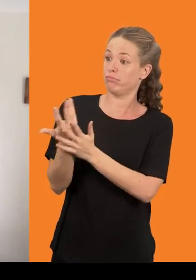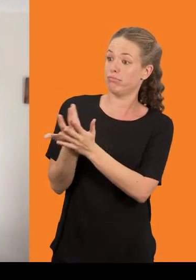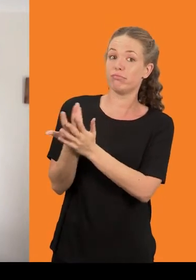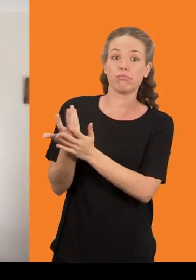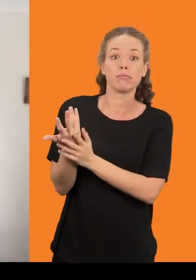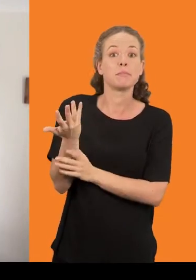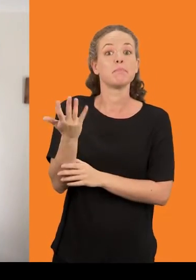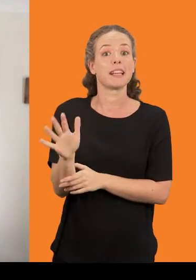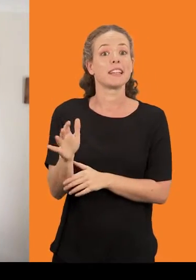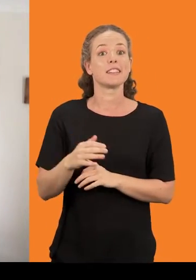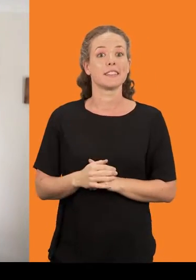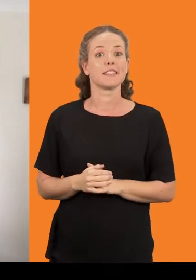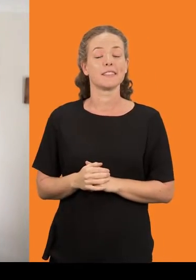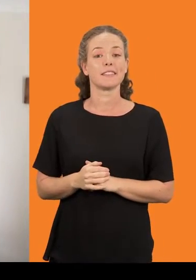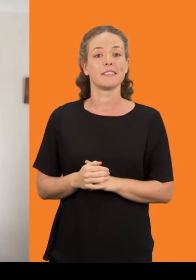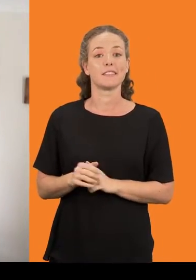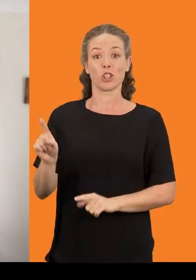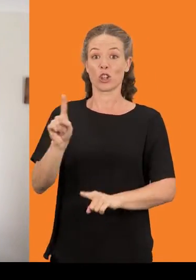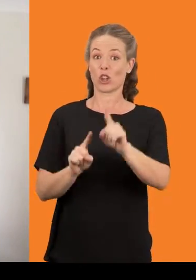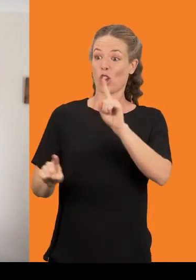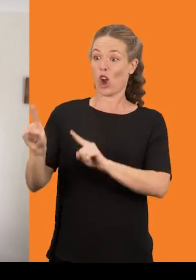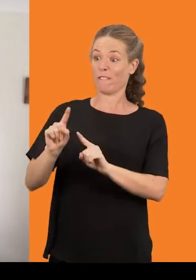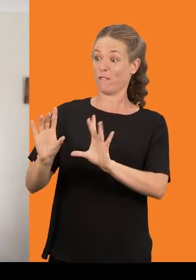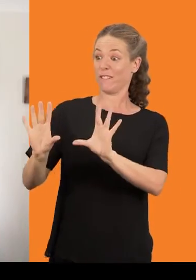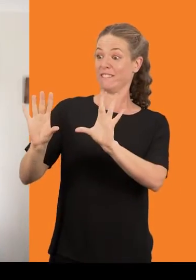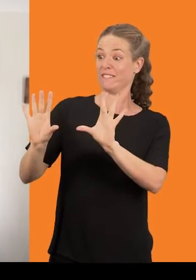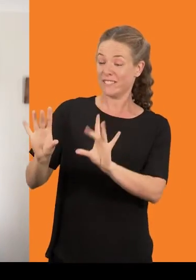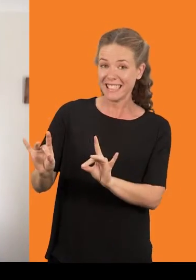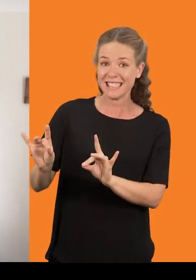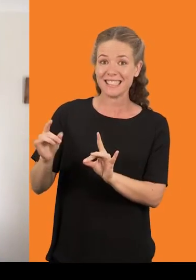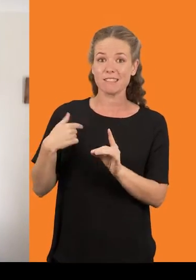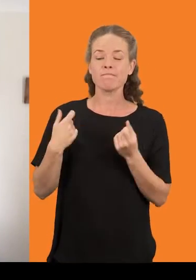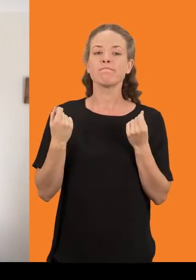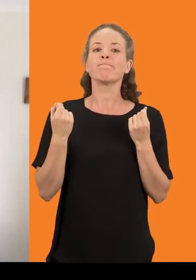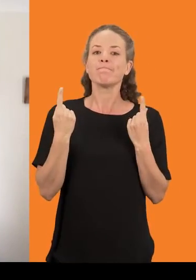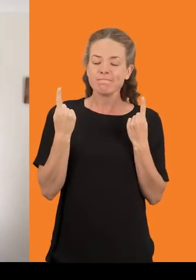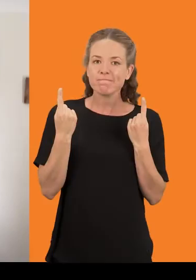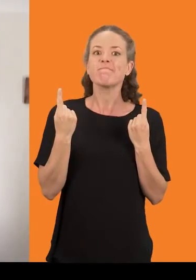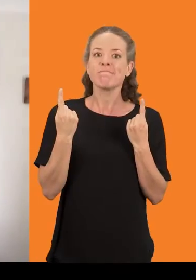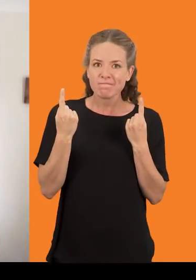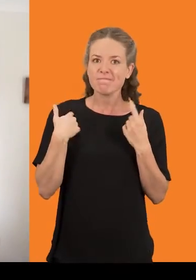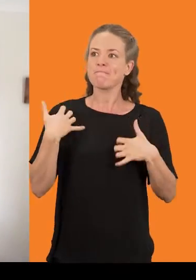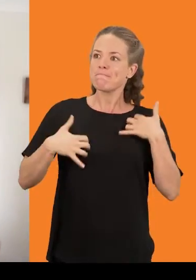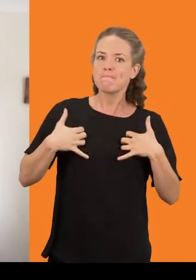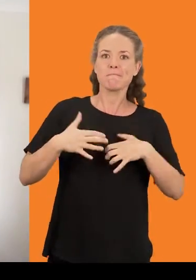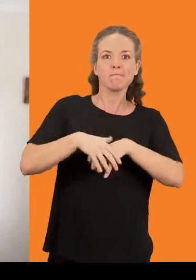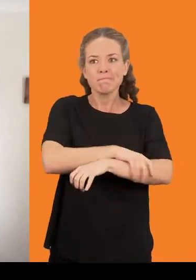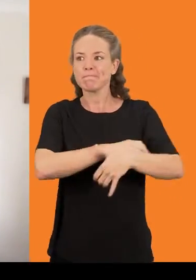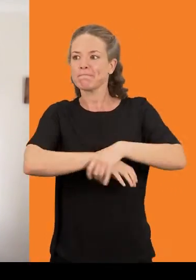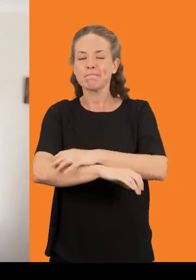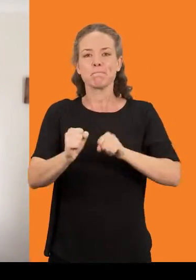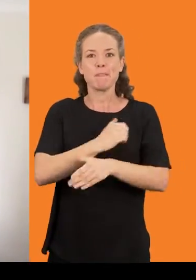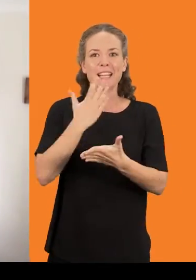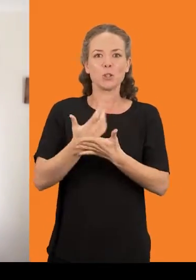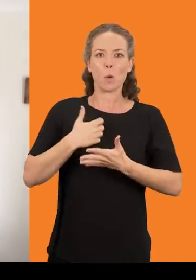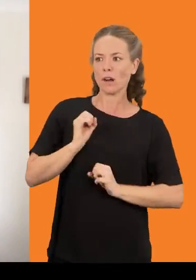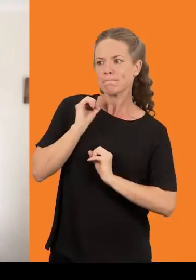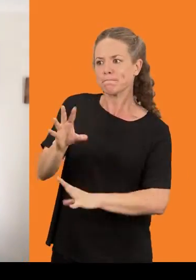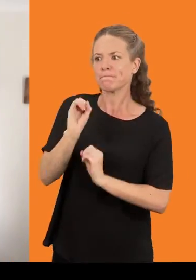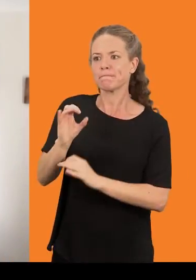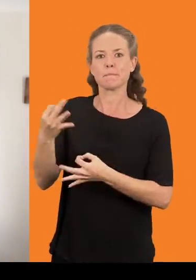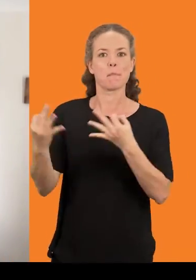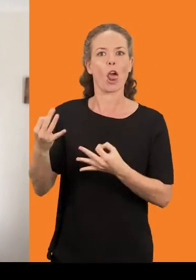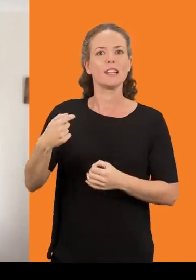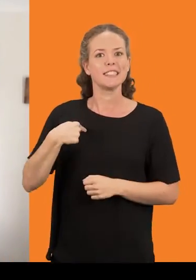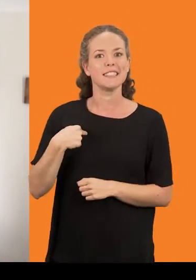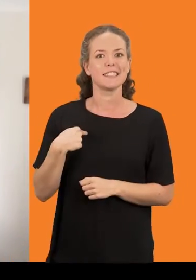students' allowance, personal independence payment and British Sign Language. After the Conservative Party conference, that was the main point that got me interested in making sure that my